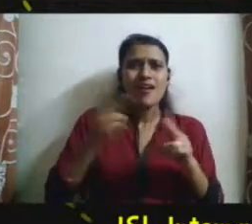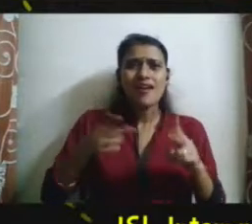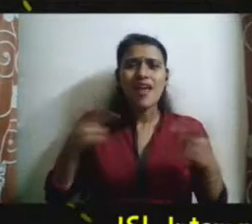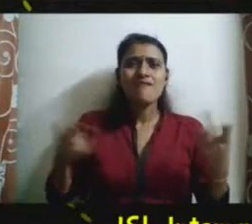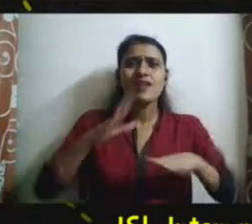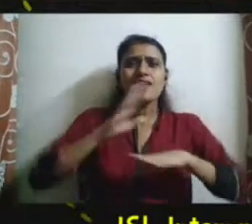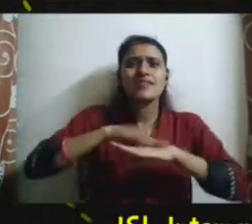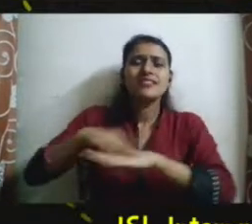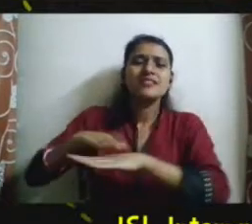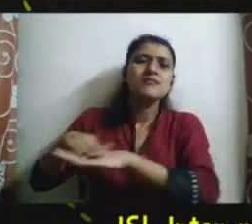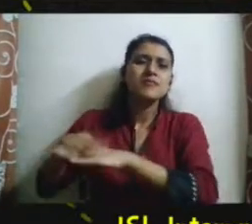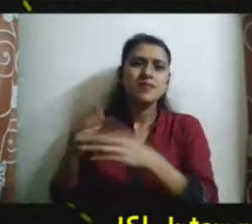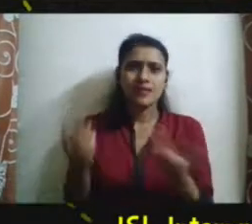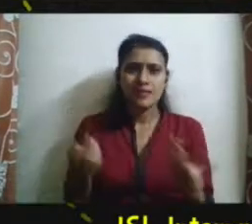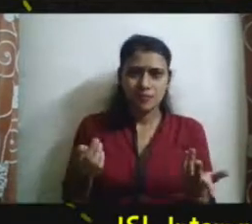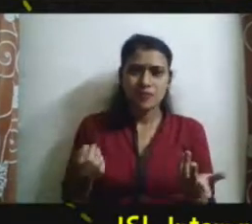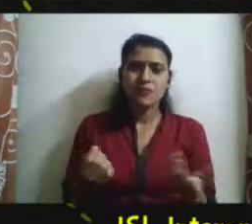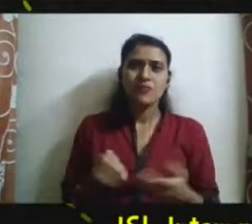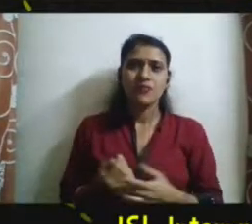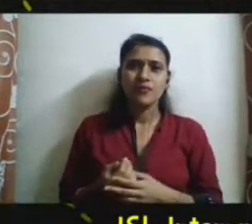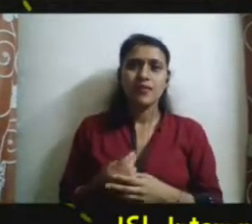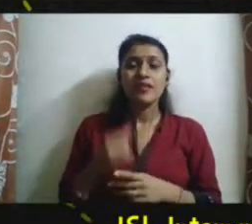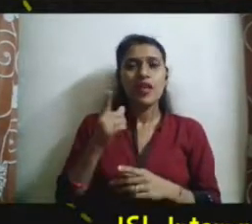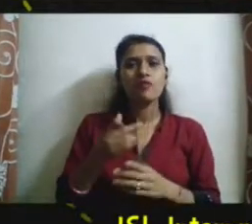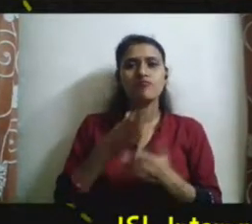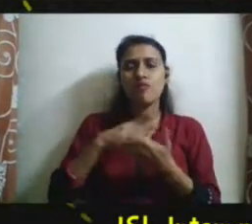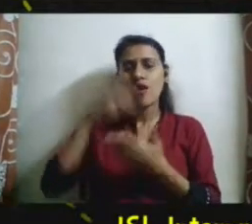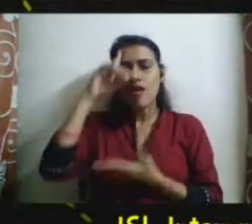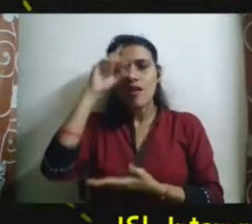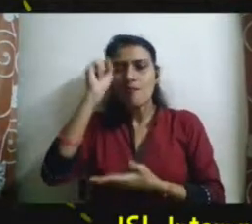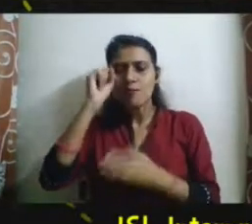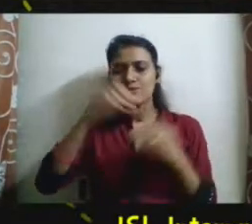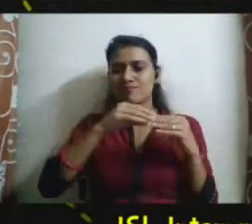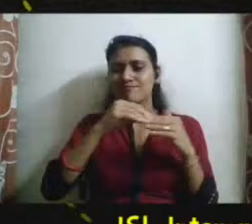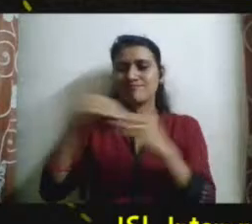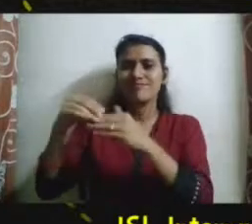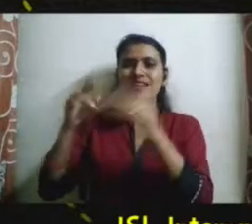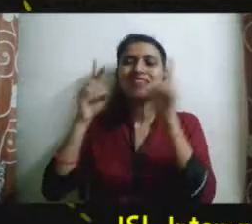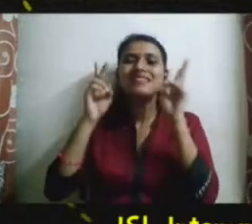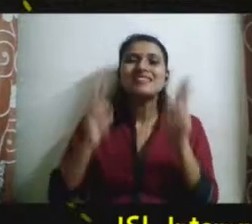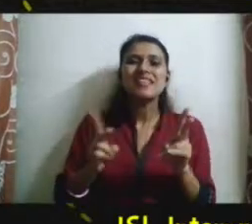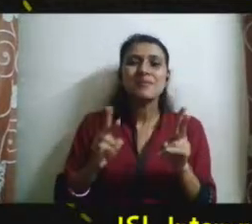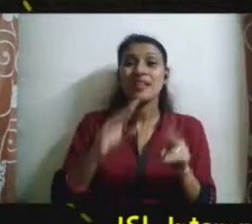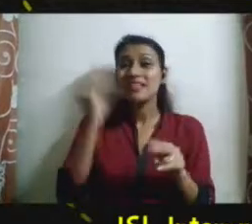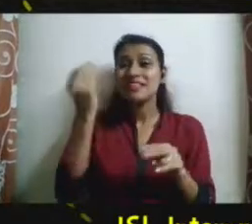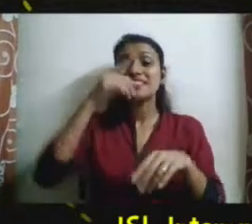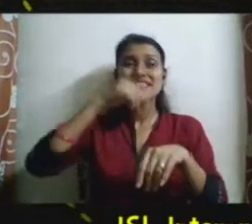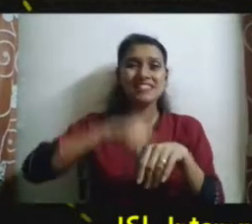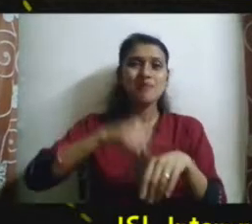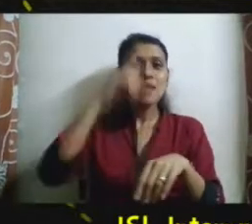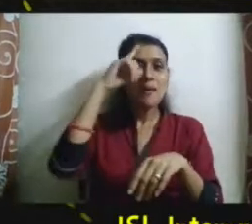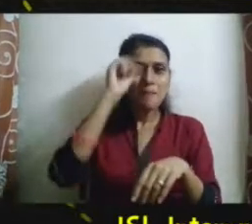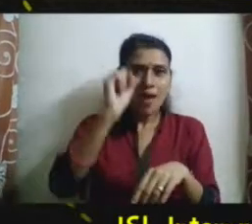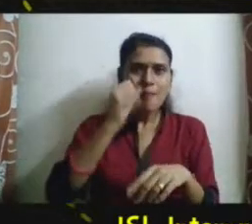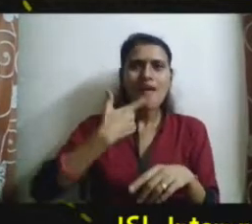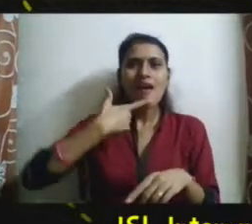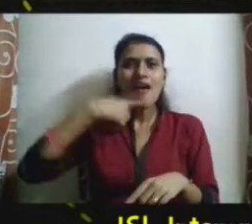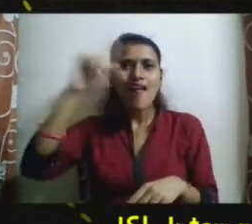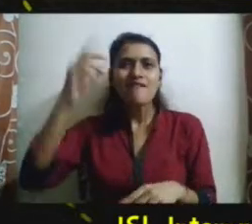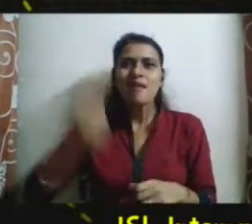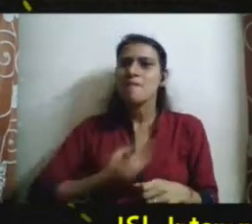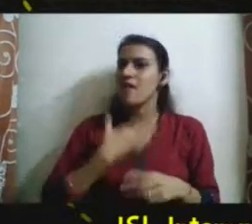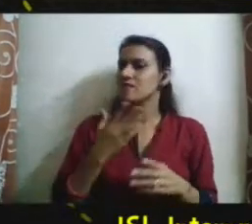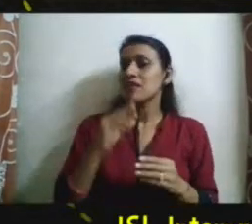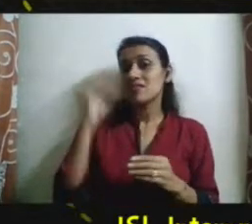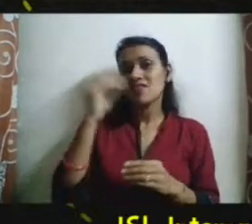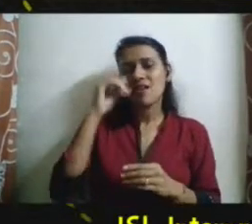experience, which then you carry memories of. And sometimes the memories may not always be pleasant. So